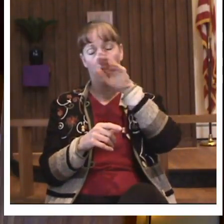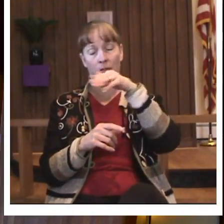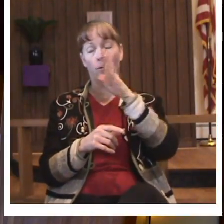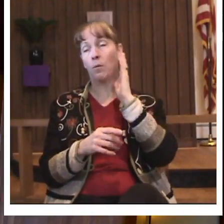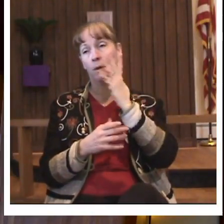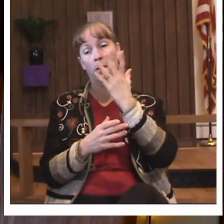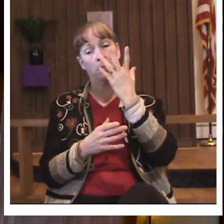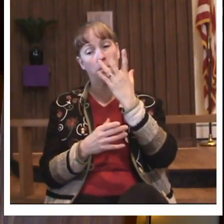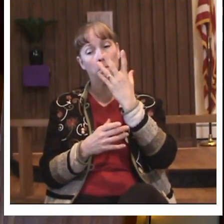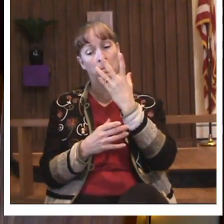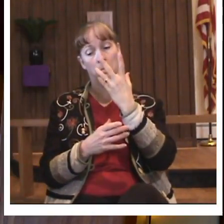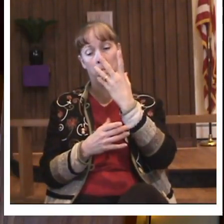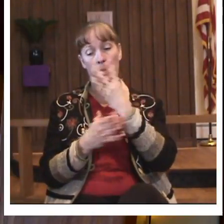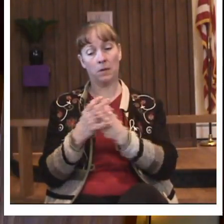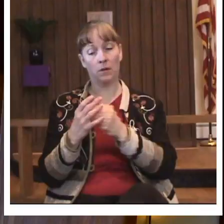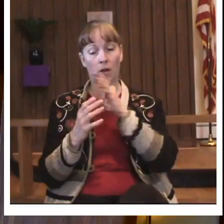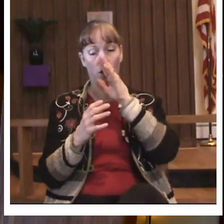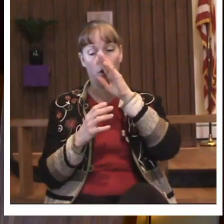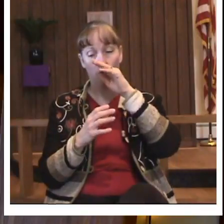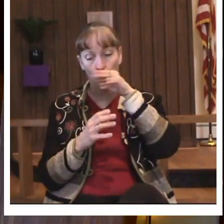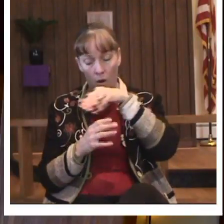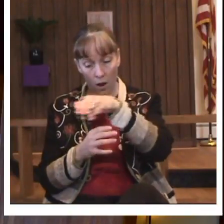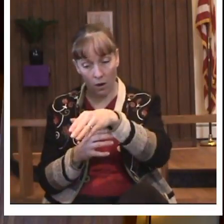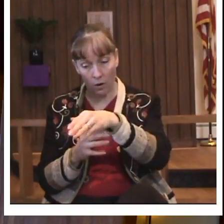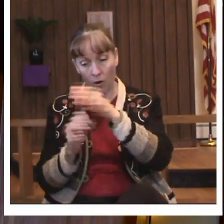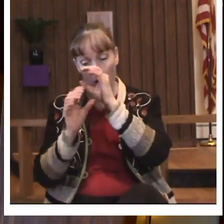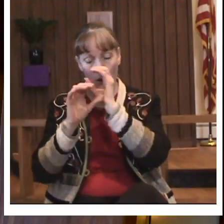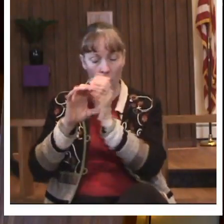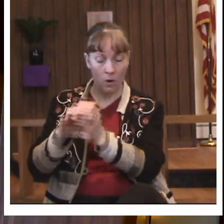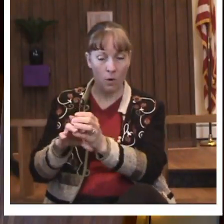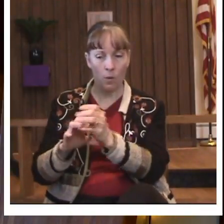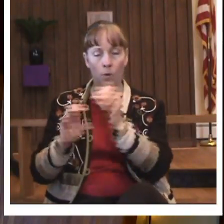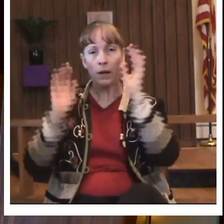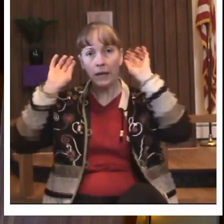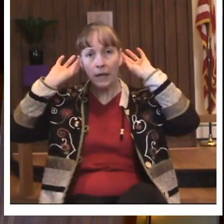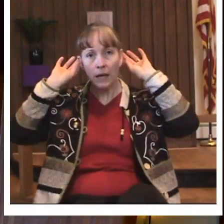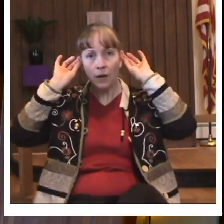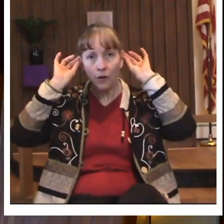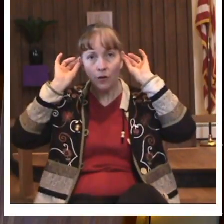trunk or its ears or its legs.